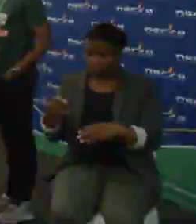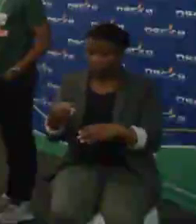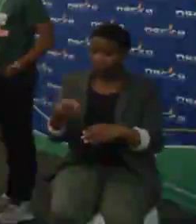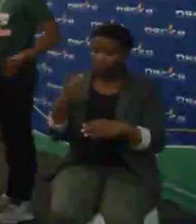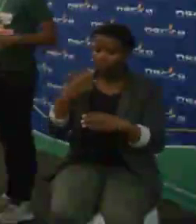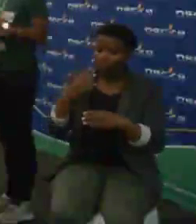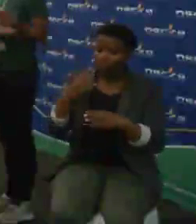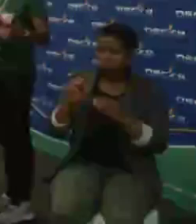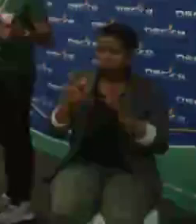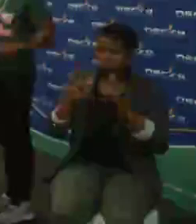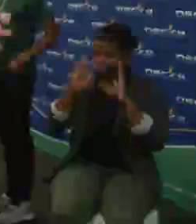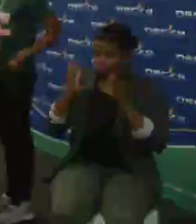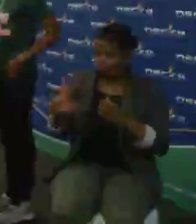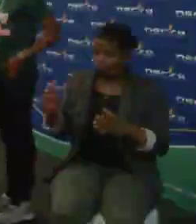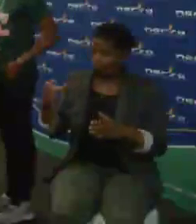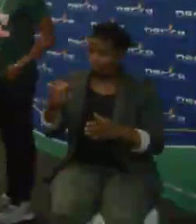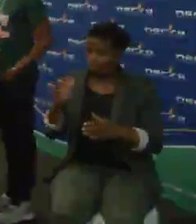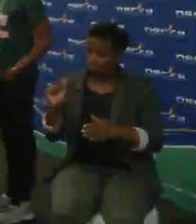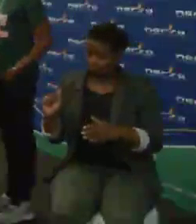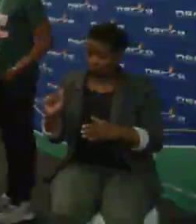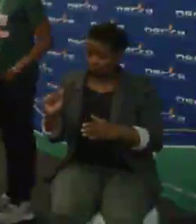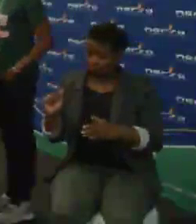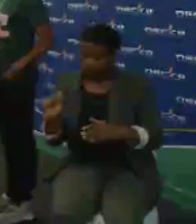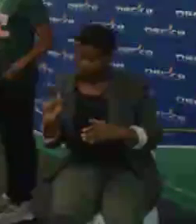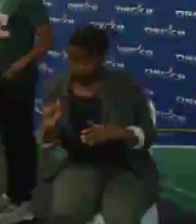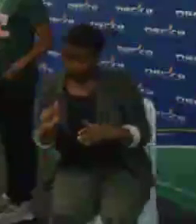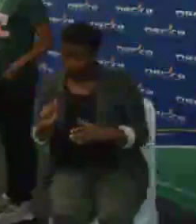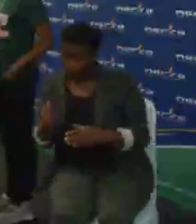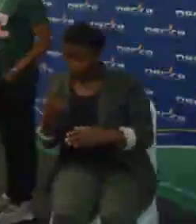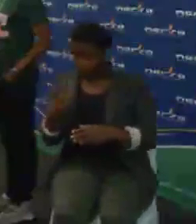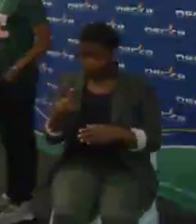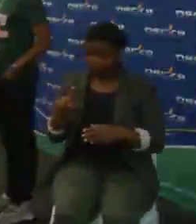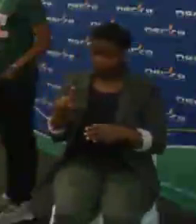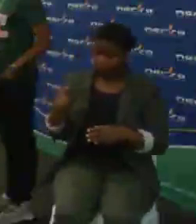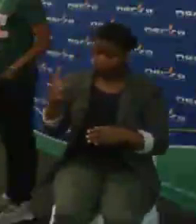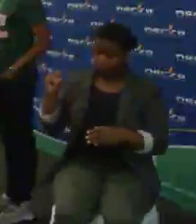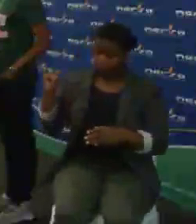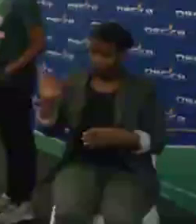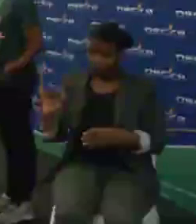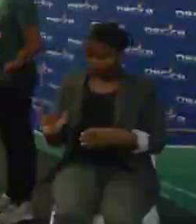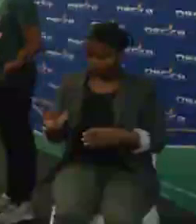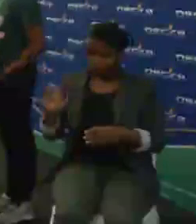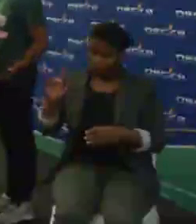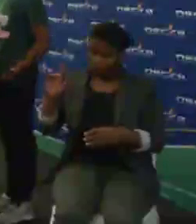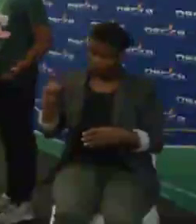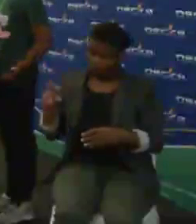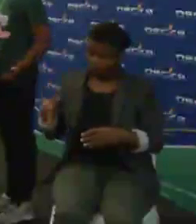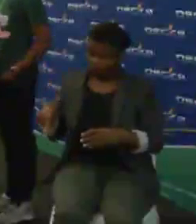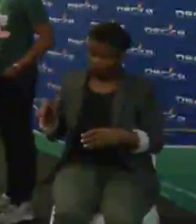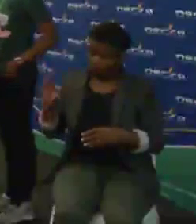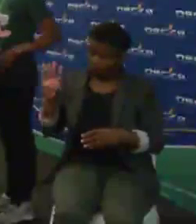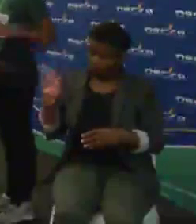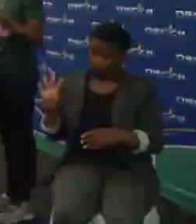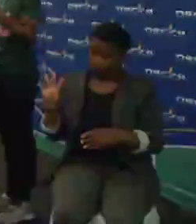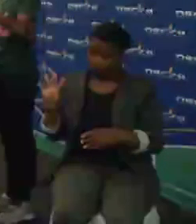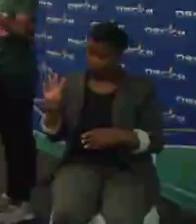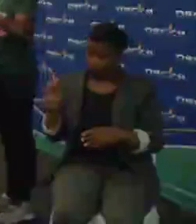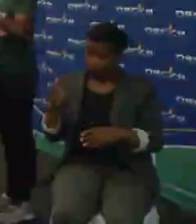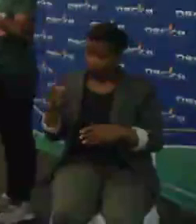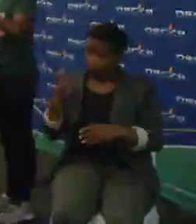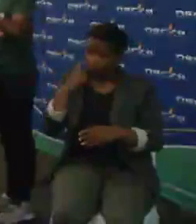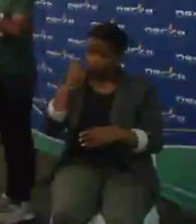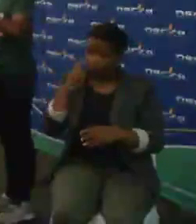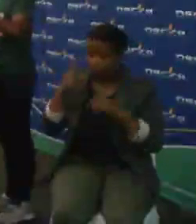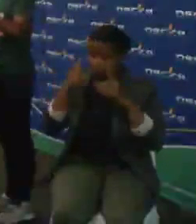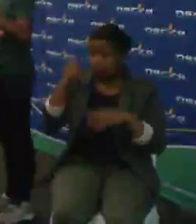of the application, but separate in a sense. But in terms of MYPD 4, just say no. I think it's relatively easy.